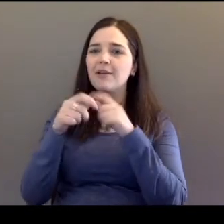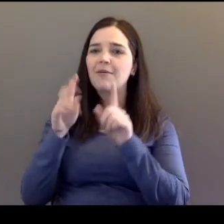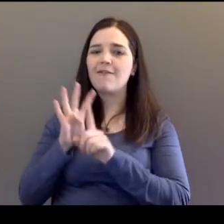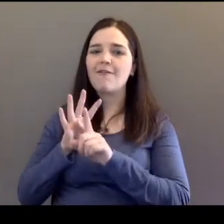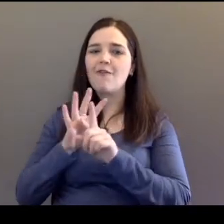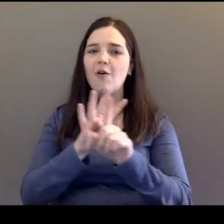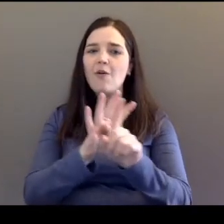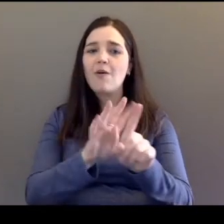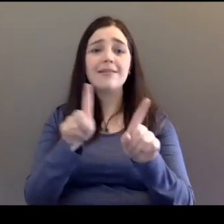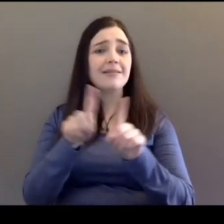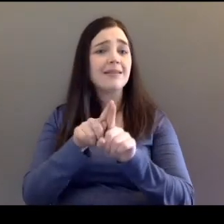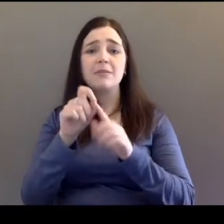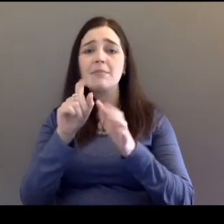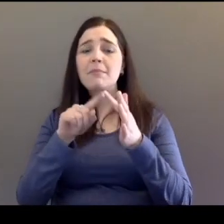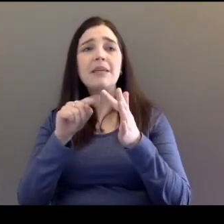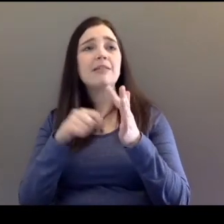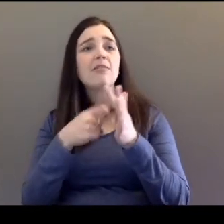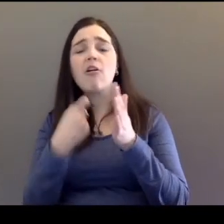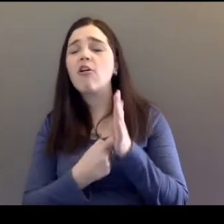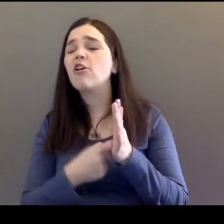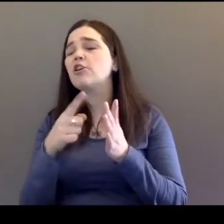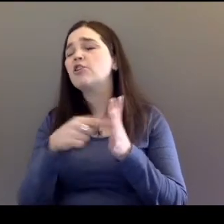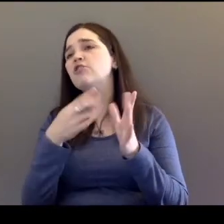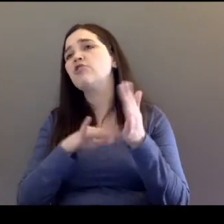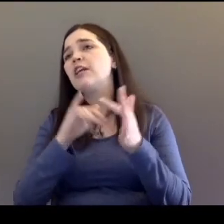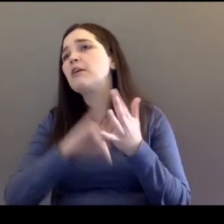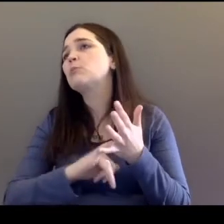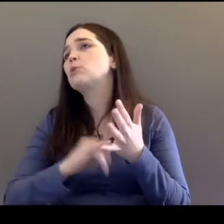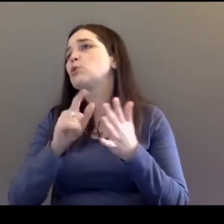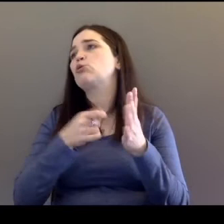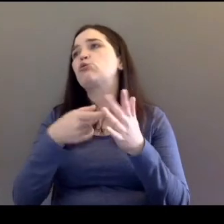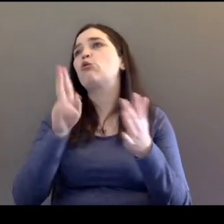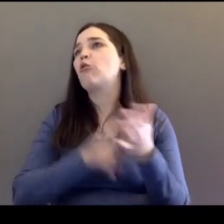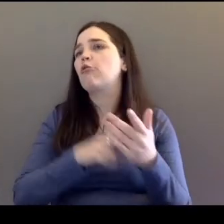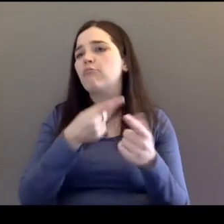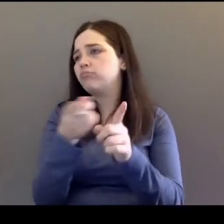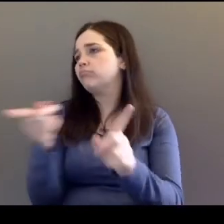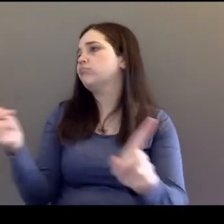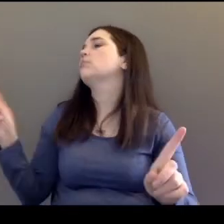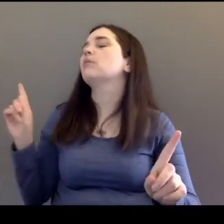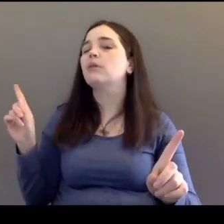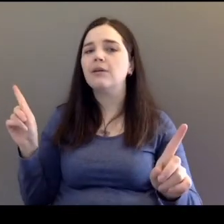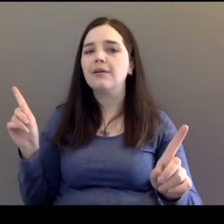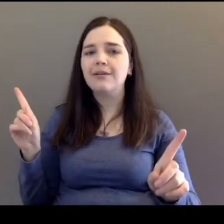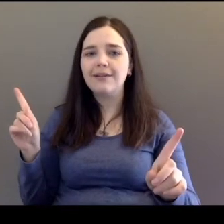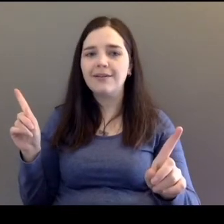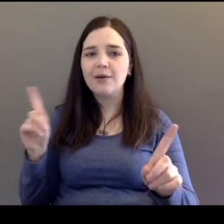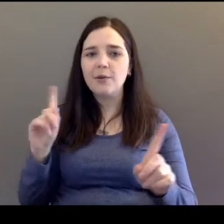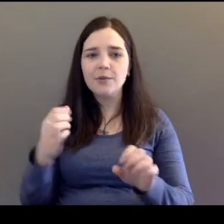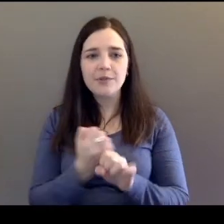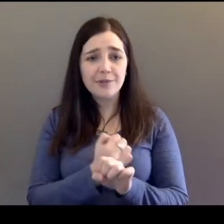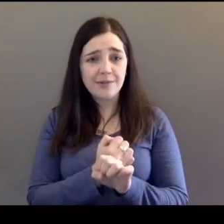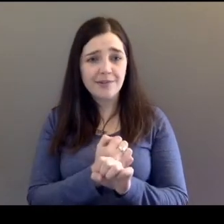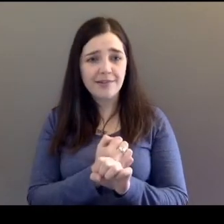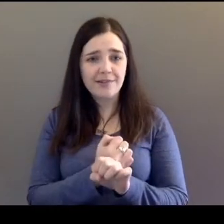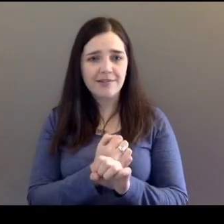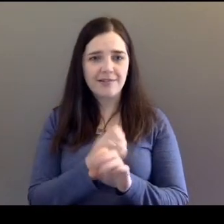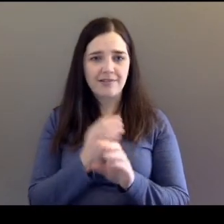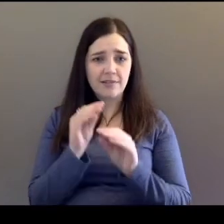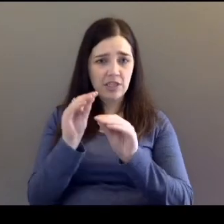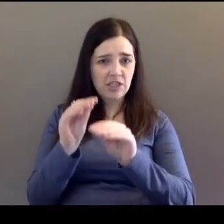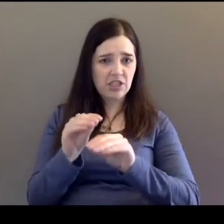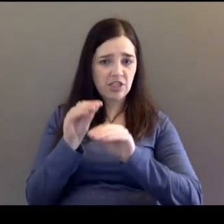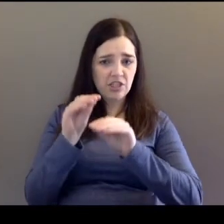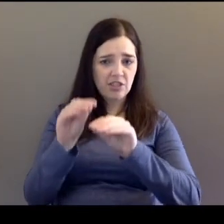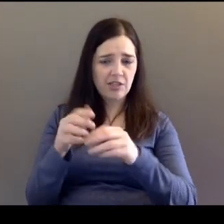rabbi, just like Peter and James and John and the rest. What is he doing? Is he teaching